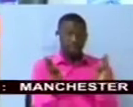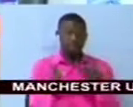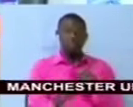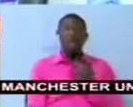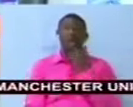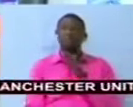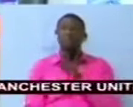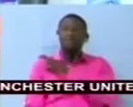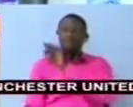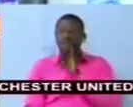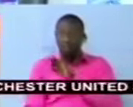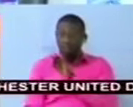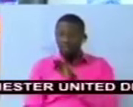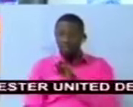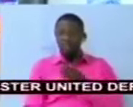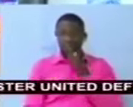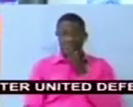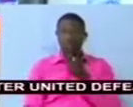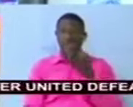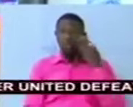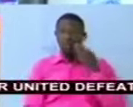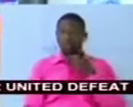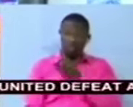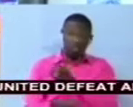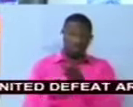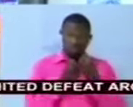ko. They said that when it was taken, they were not